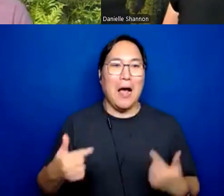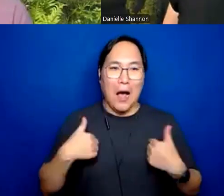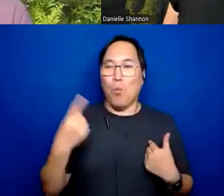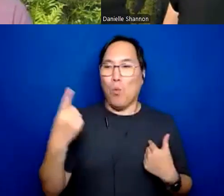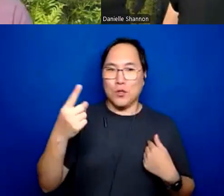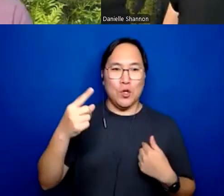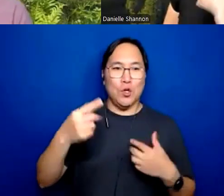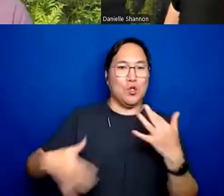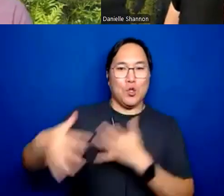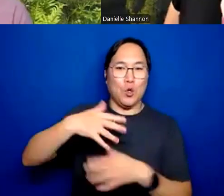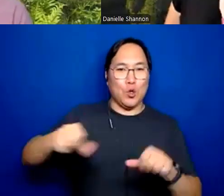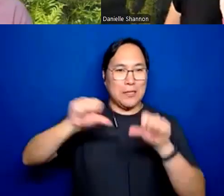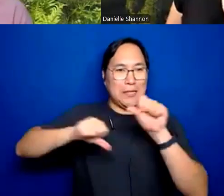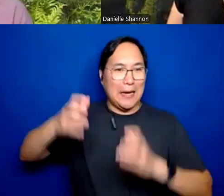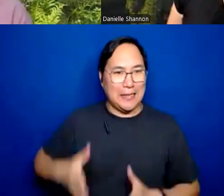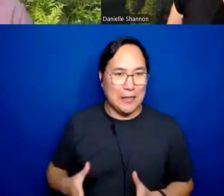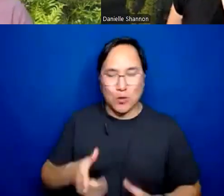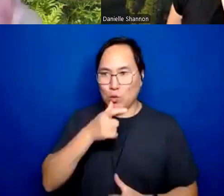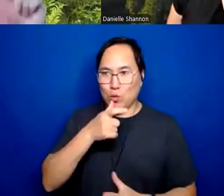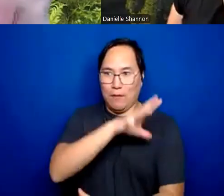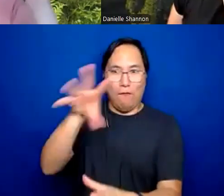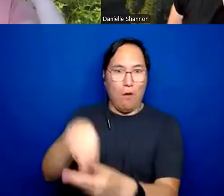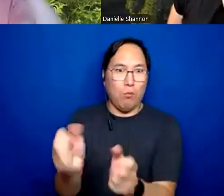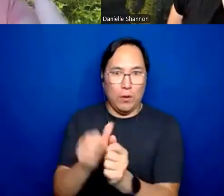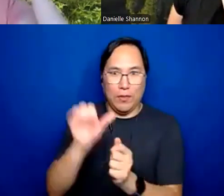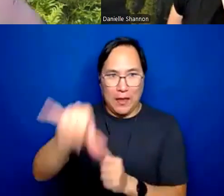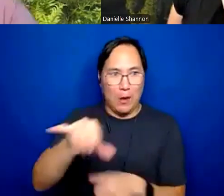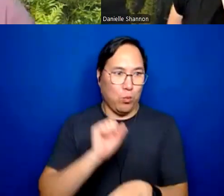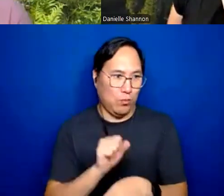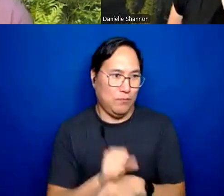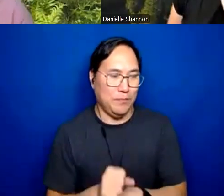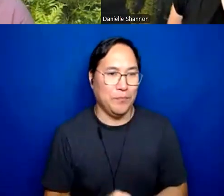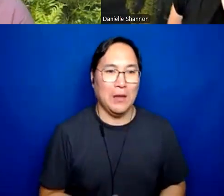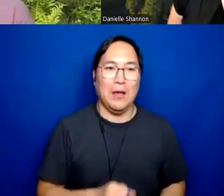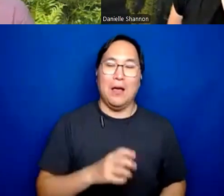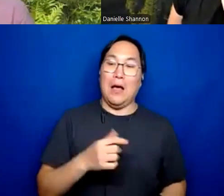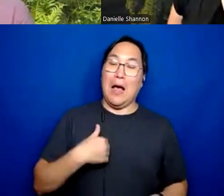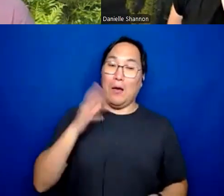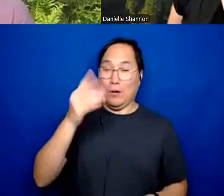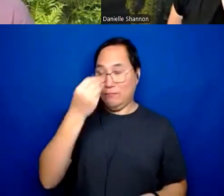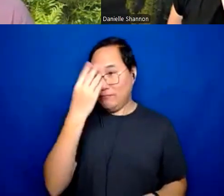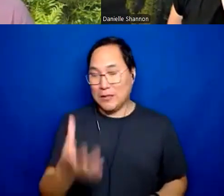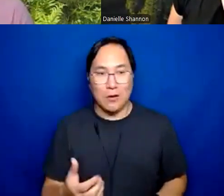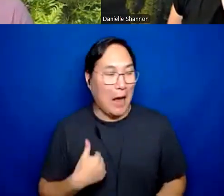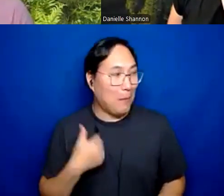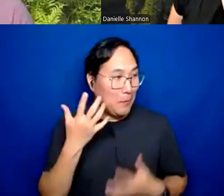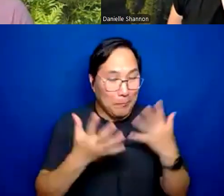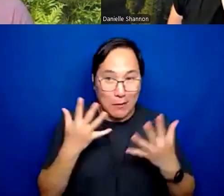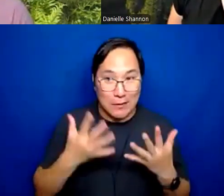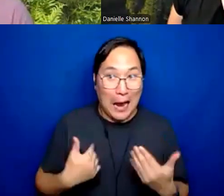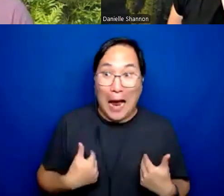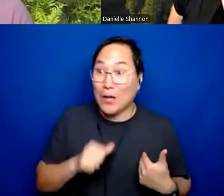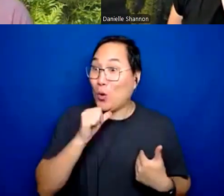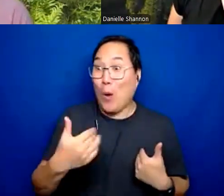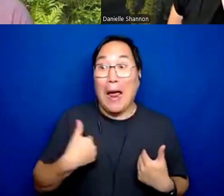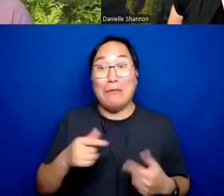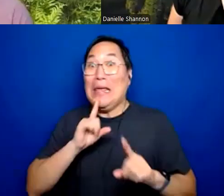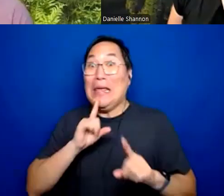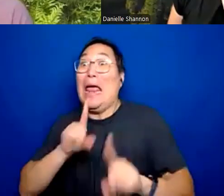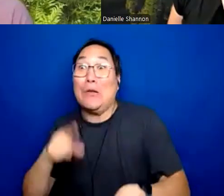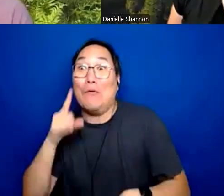scientists who's already working in this space. And I will say, very embarrassingly, I do not know the answer to your